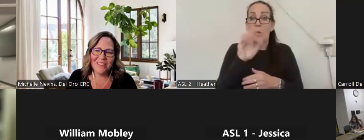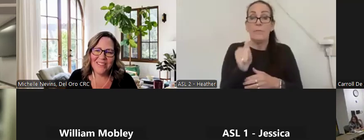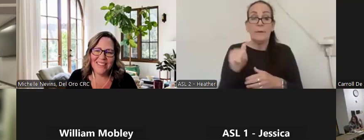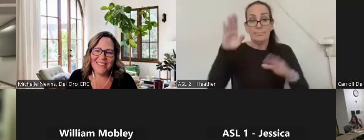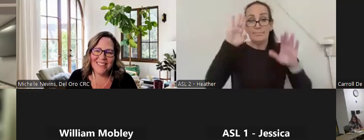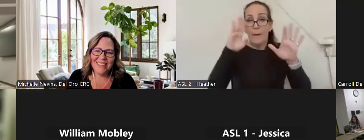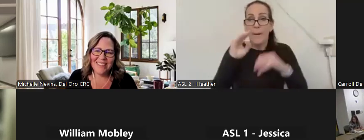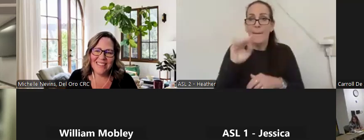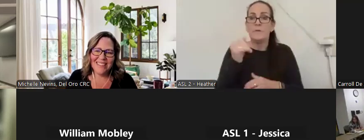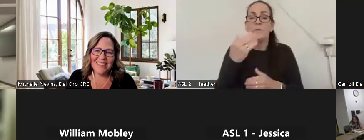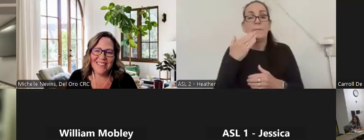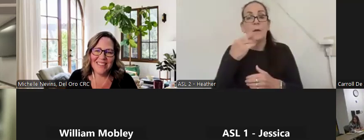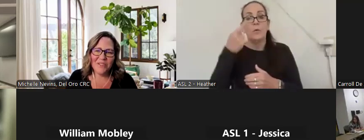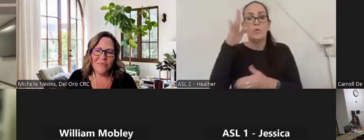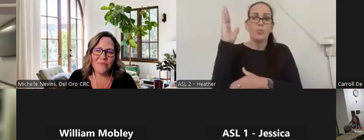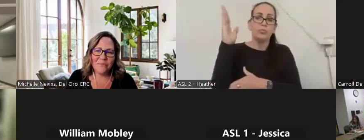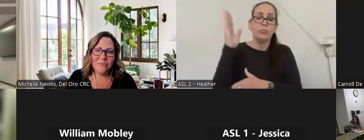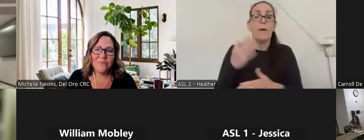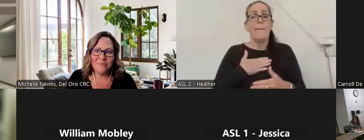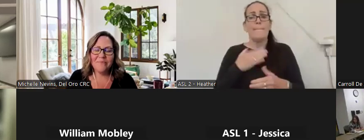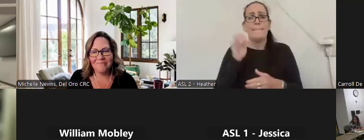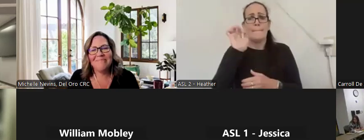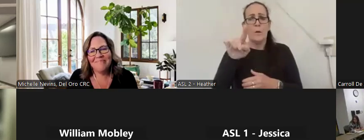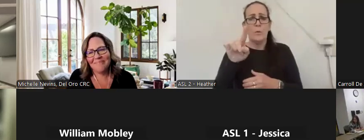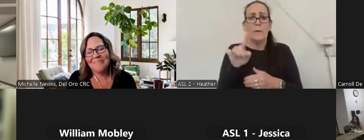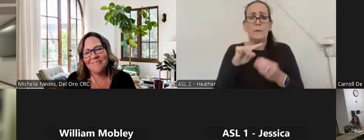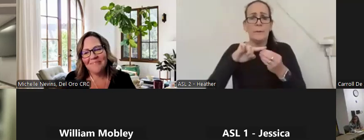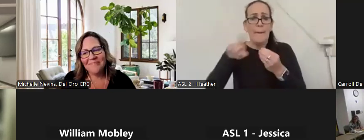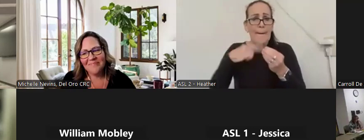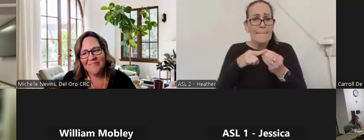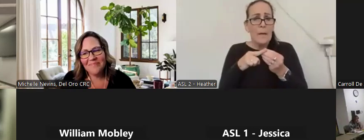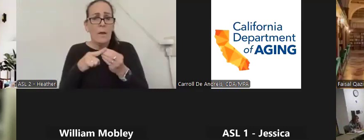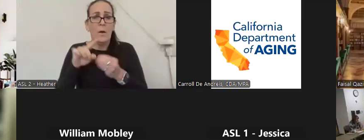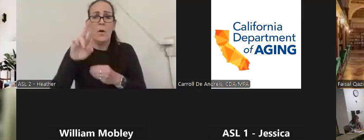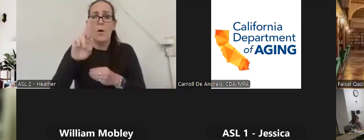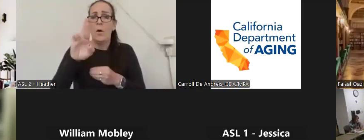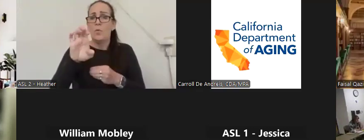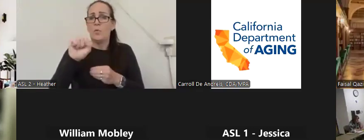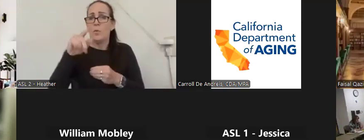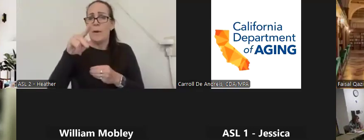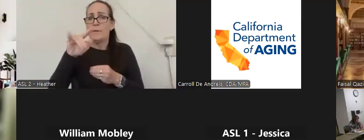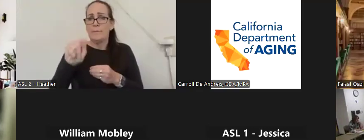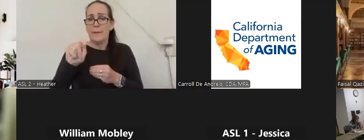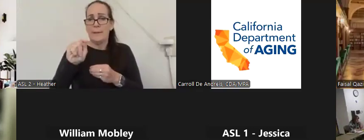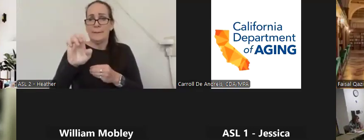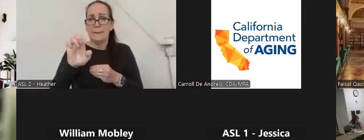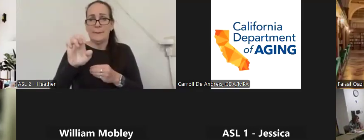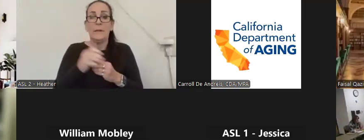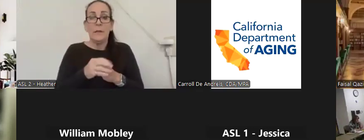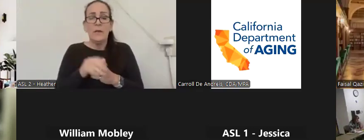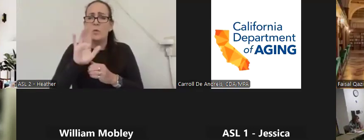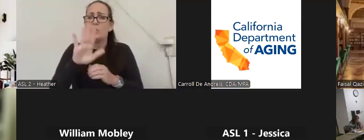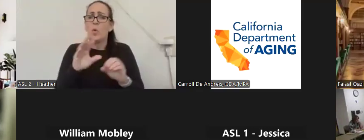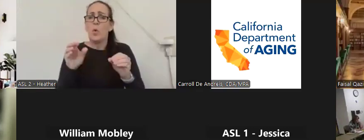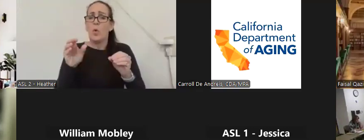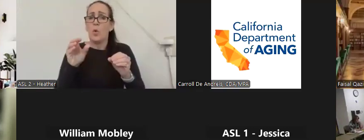Super informative. Really appreciate it. My question's about respite. Mhm. Is your organization able to